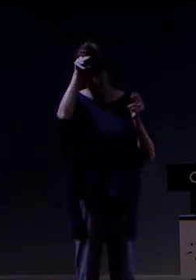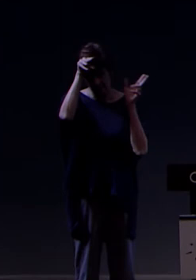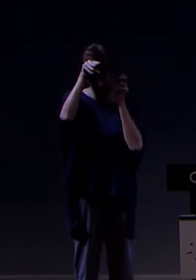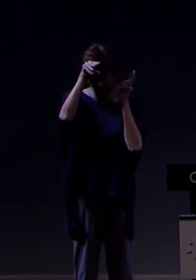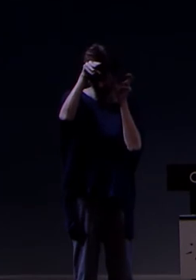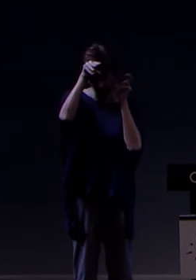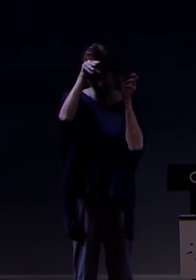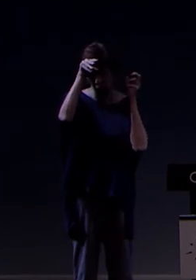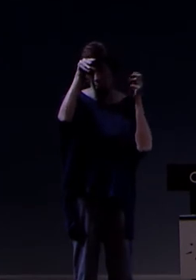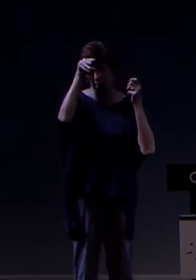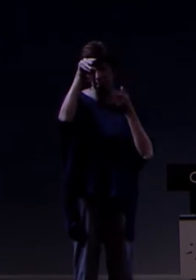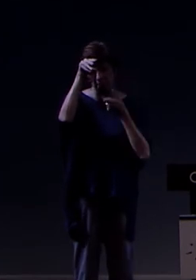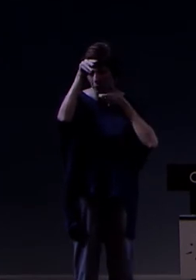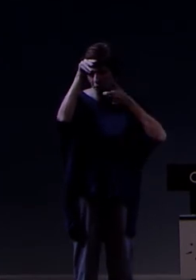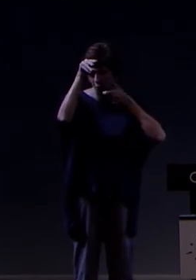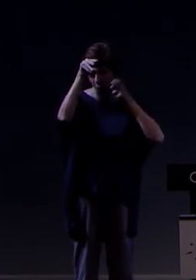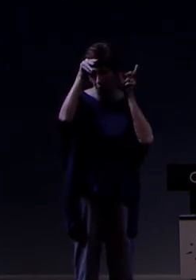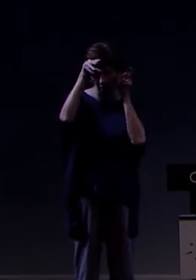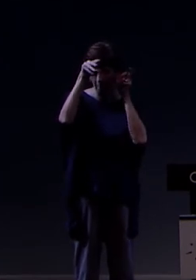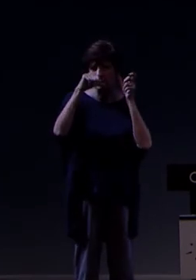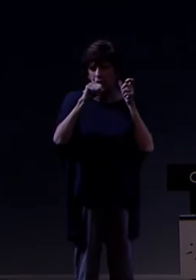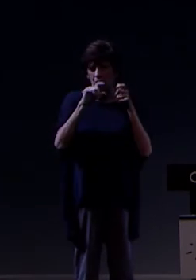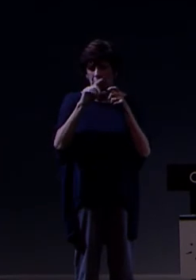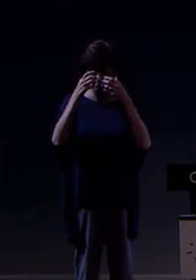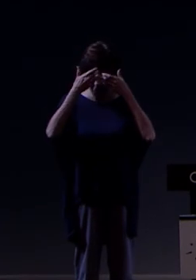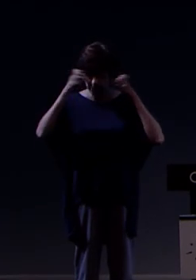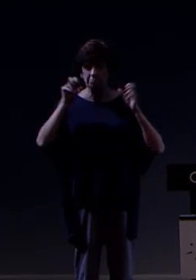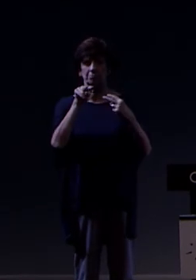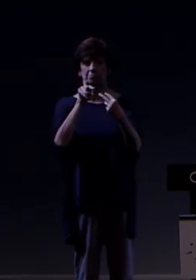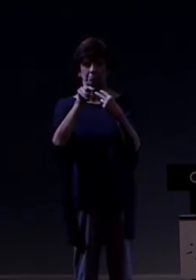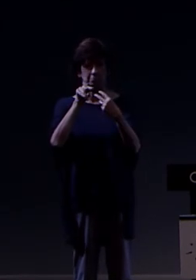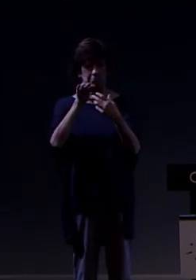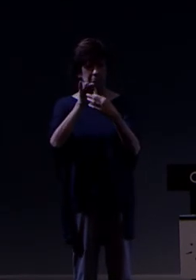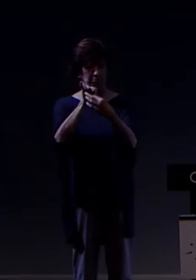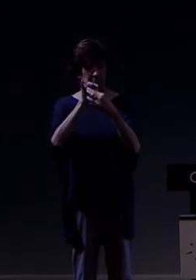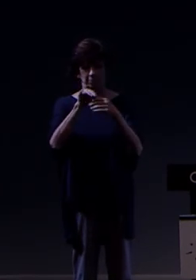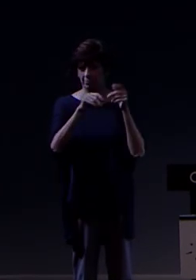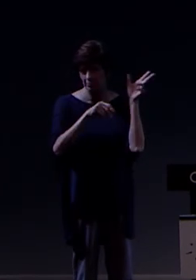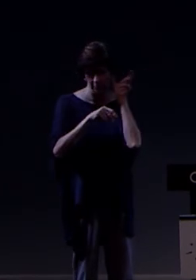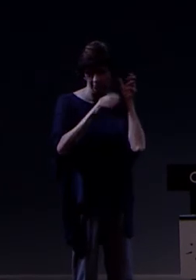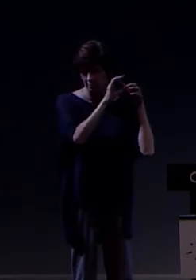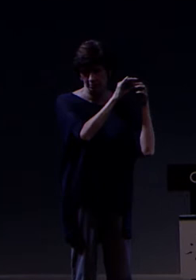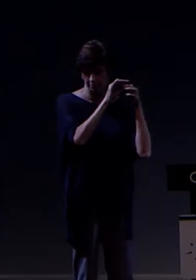have a direct physical connection to those senses. With AR, Pepper's ghost,